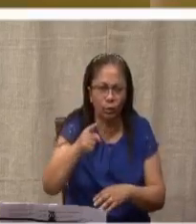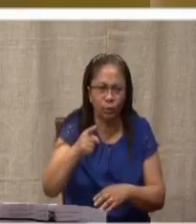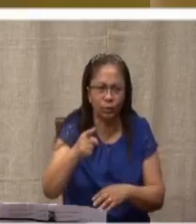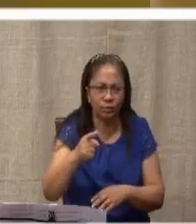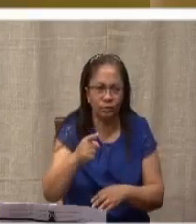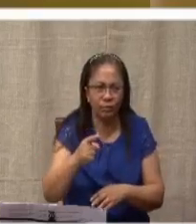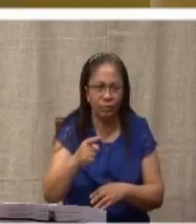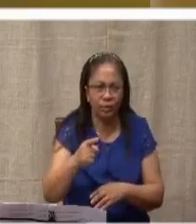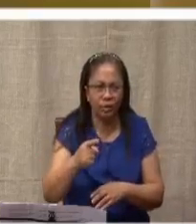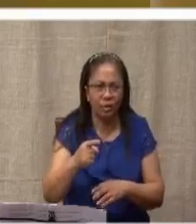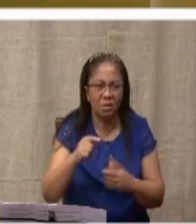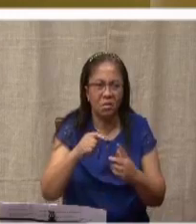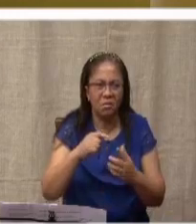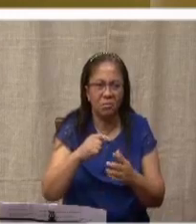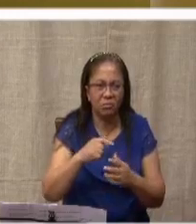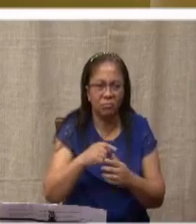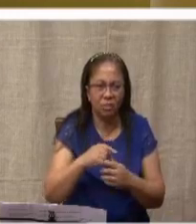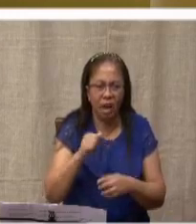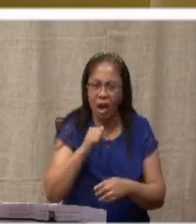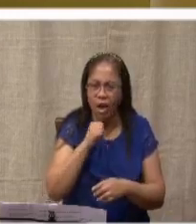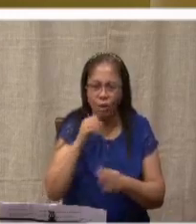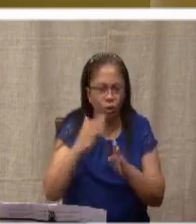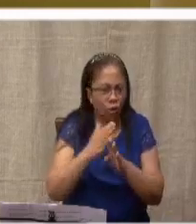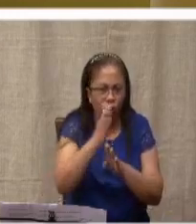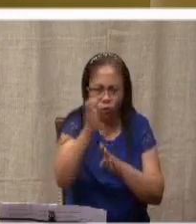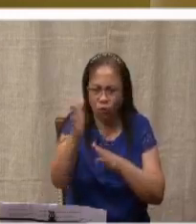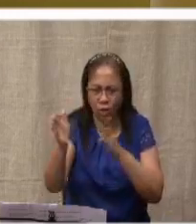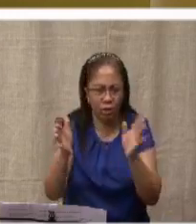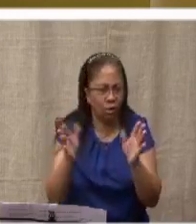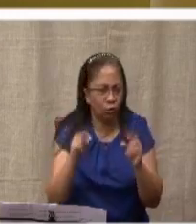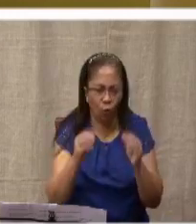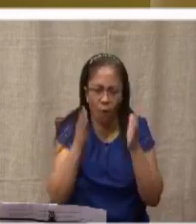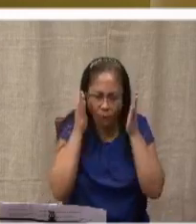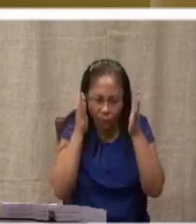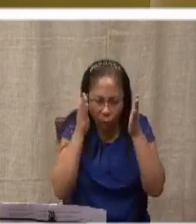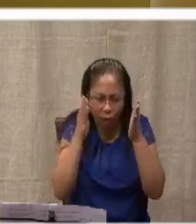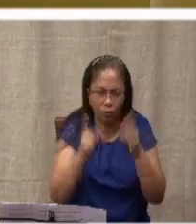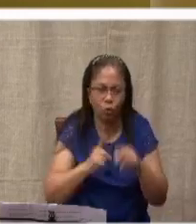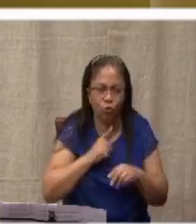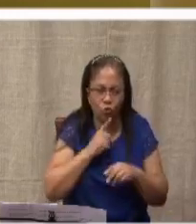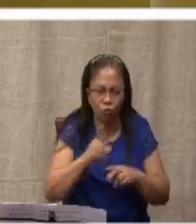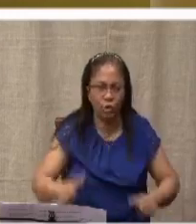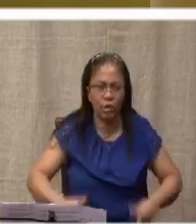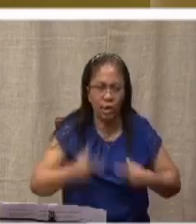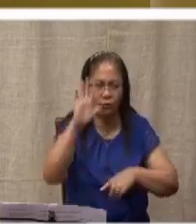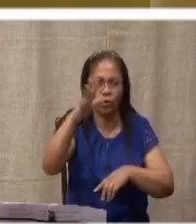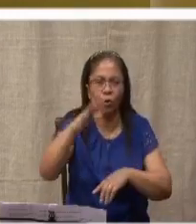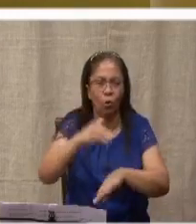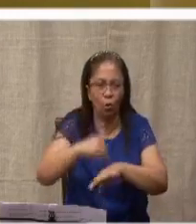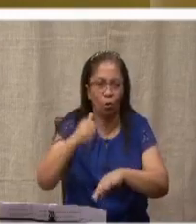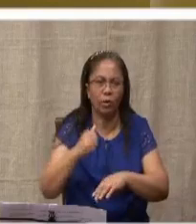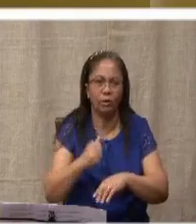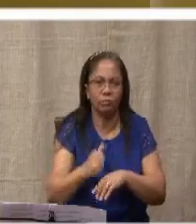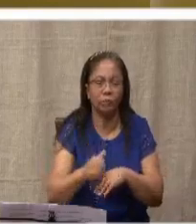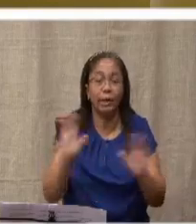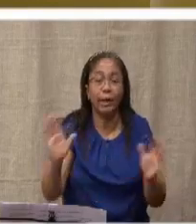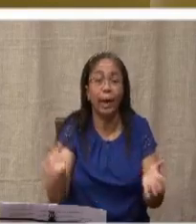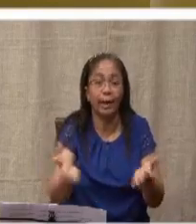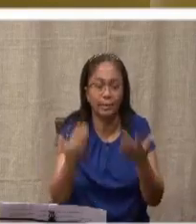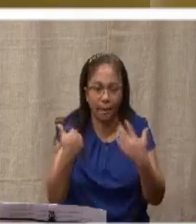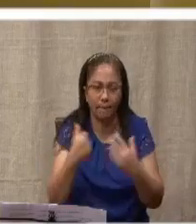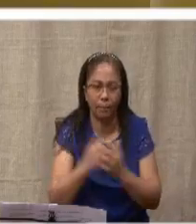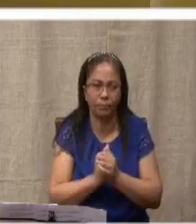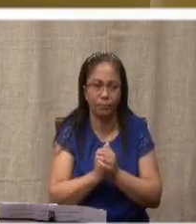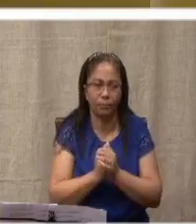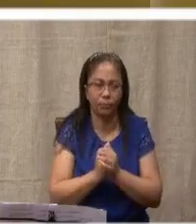discovering your vocation do not look left or right from it but live it no matter what get up